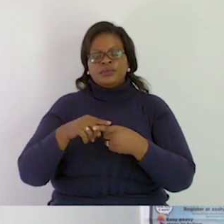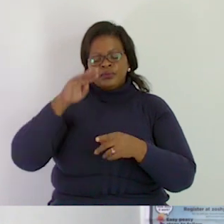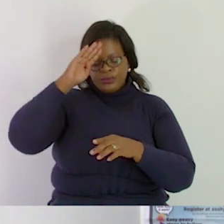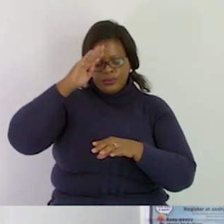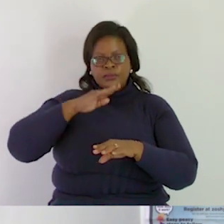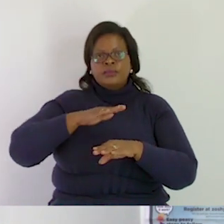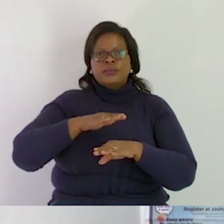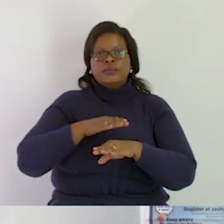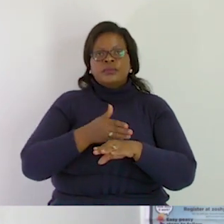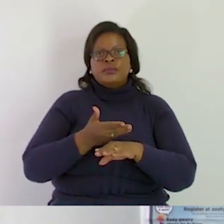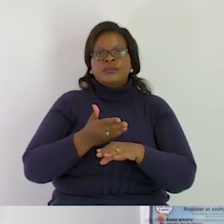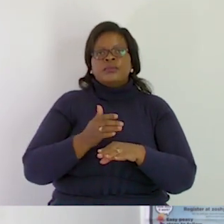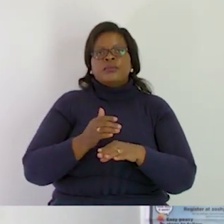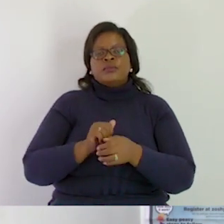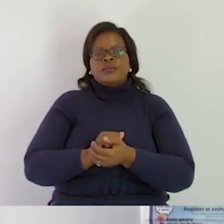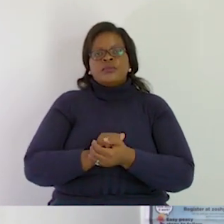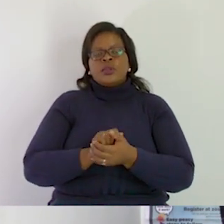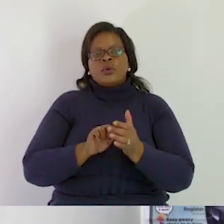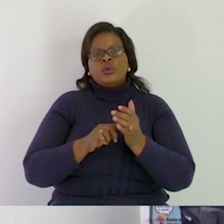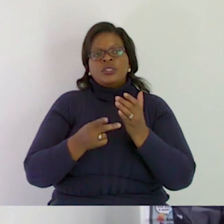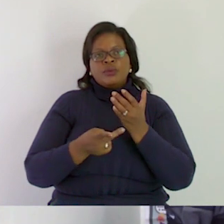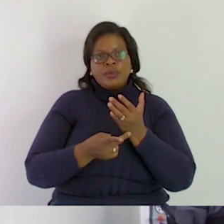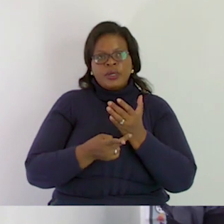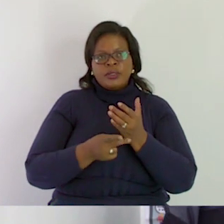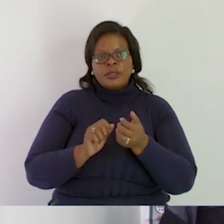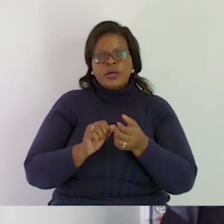I'll put this 2 in the bracket.